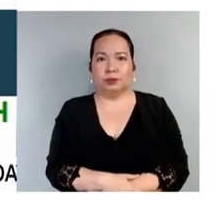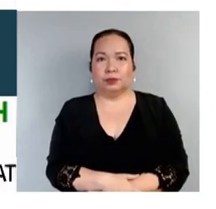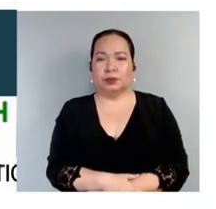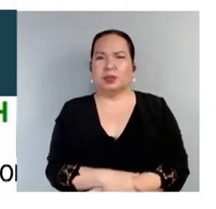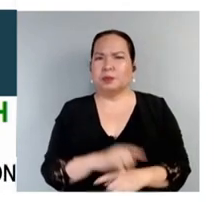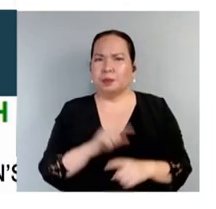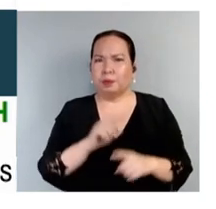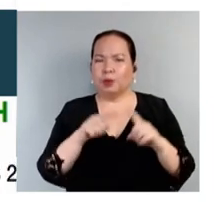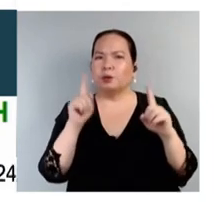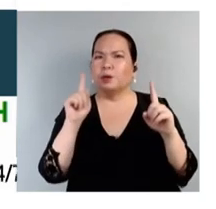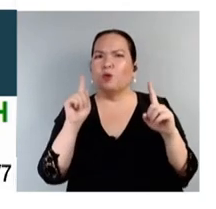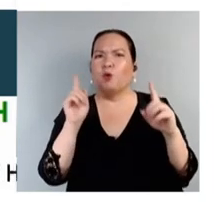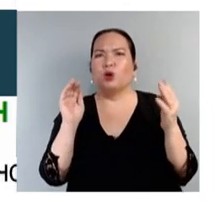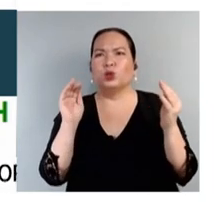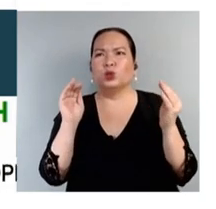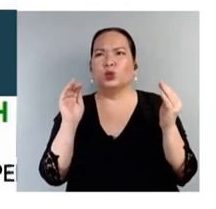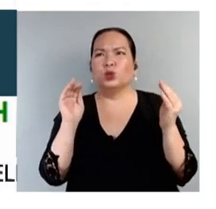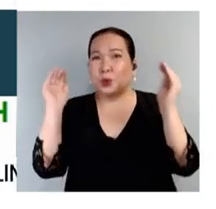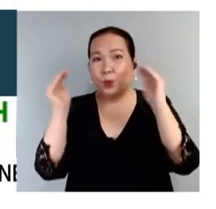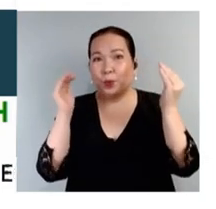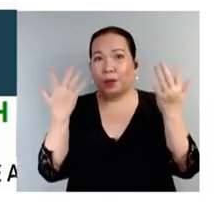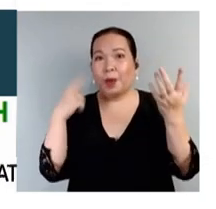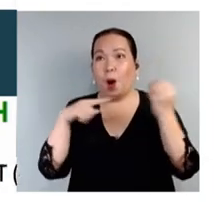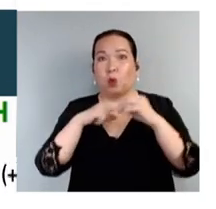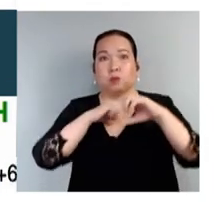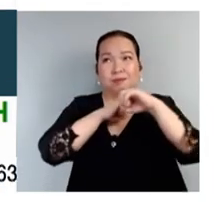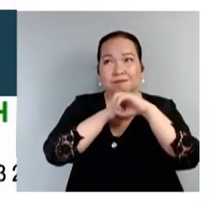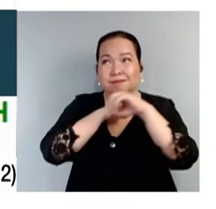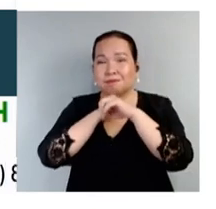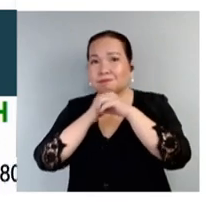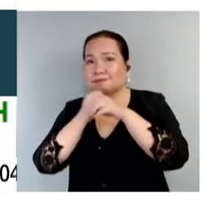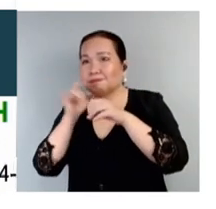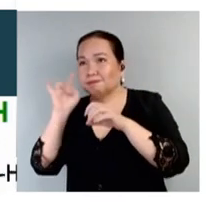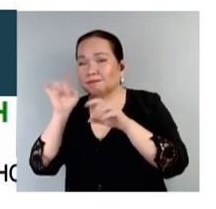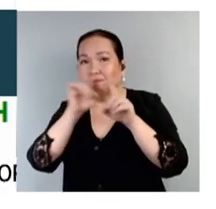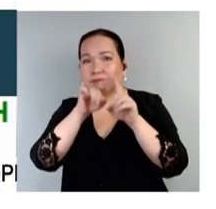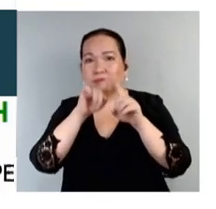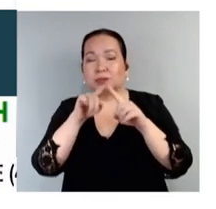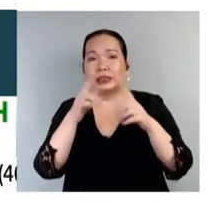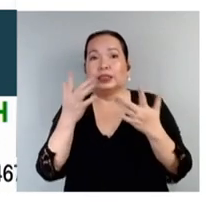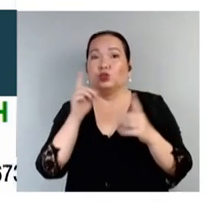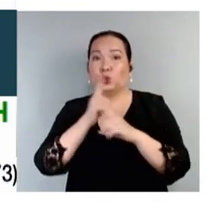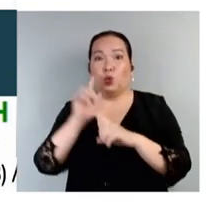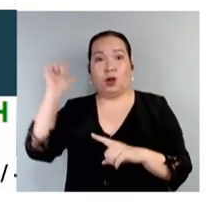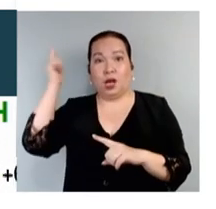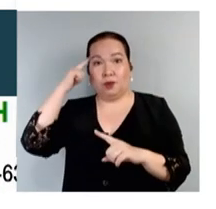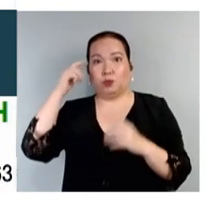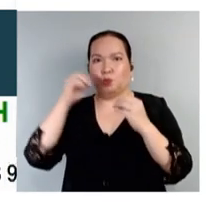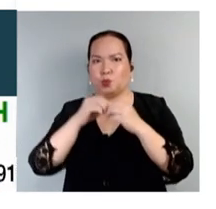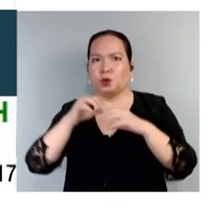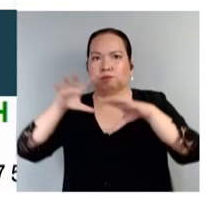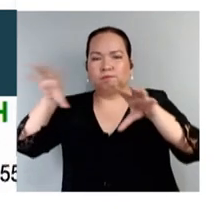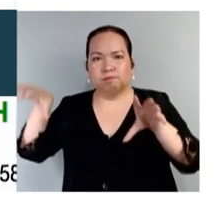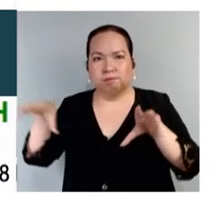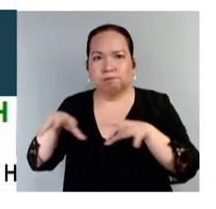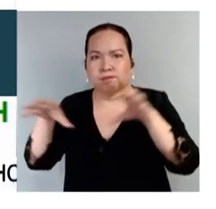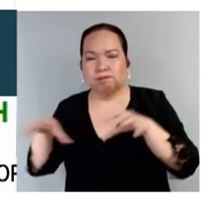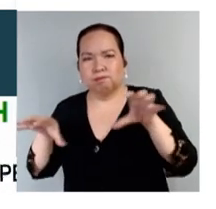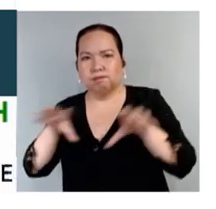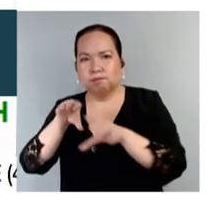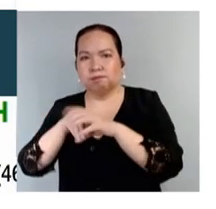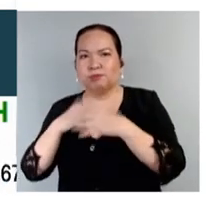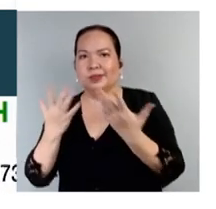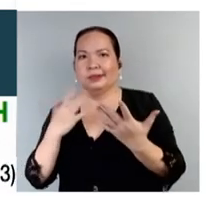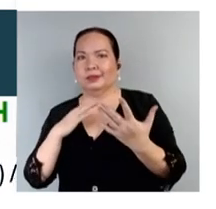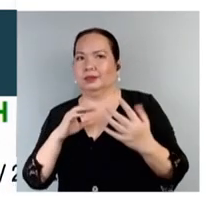difference probably is that in terms of propaganda, it has, the government has become more active in its propaganda against the